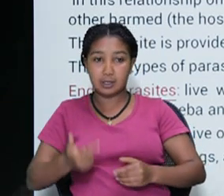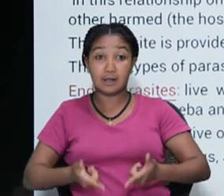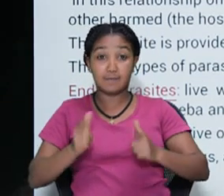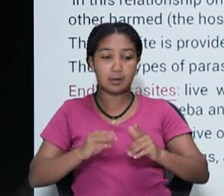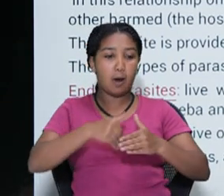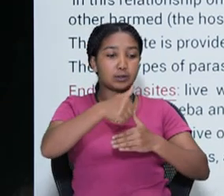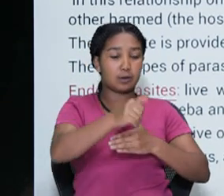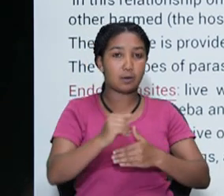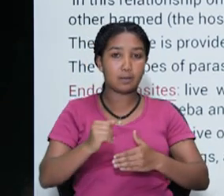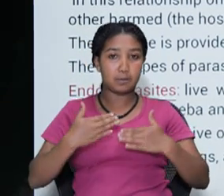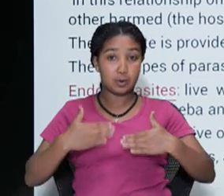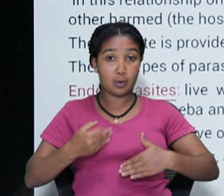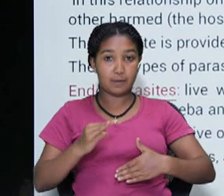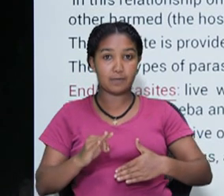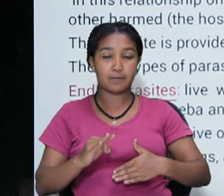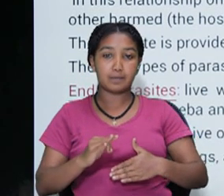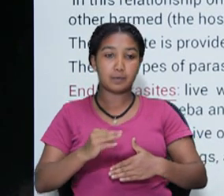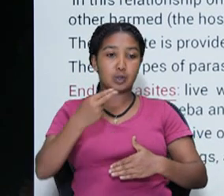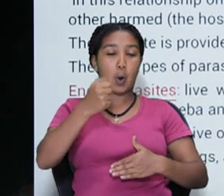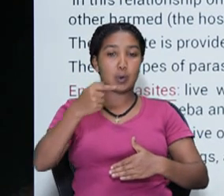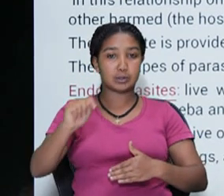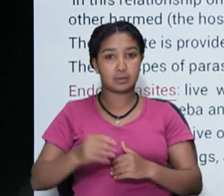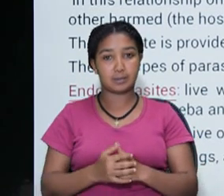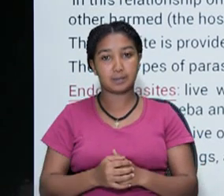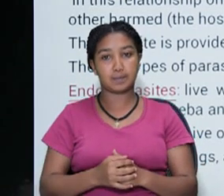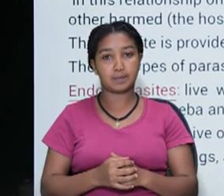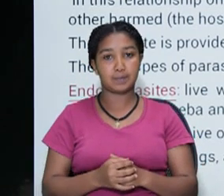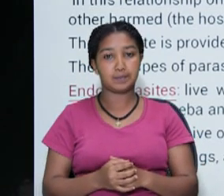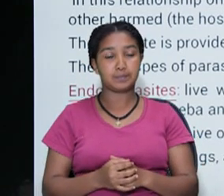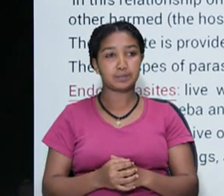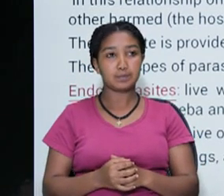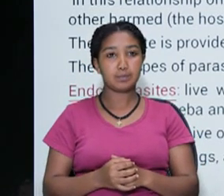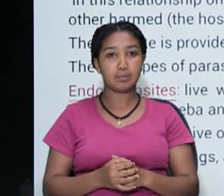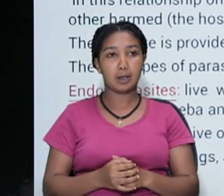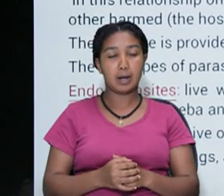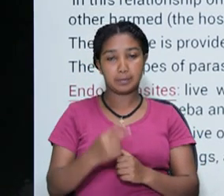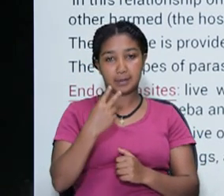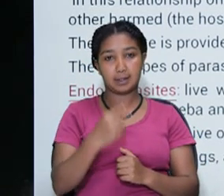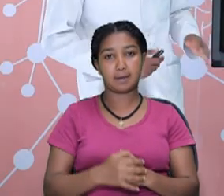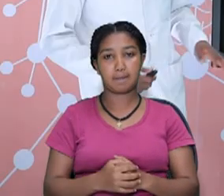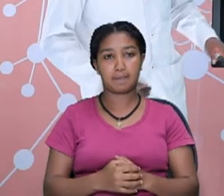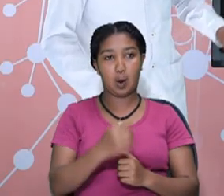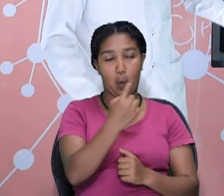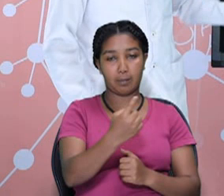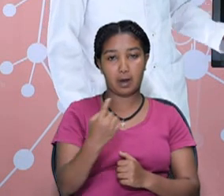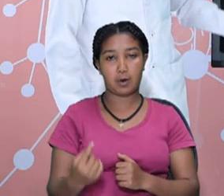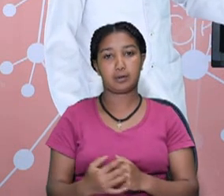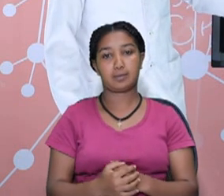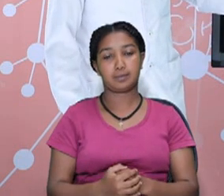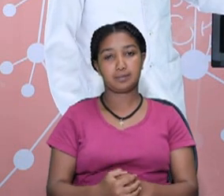are living on the outer body surface of the host. Let me see one by one.